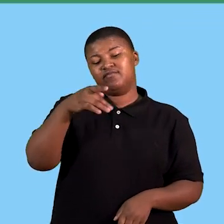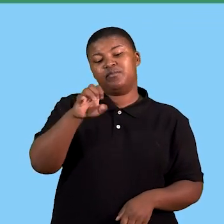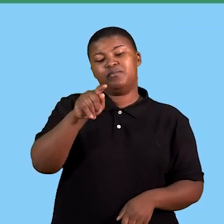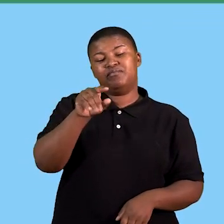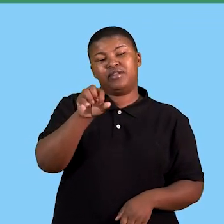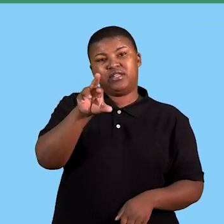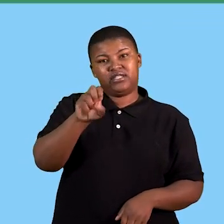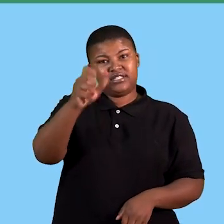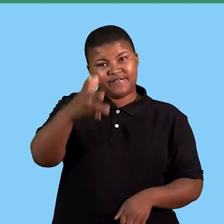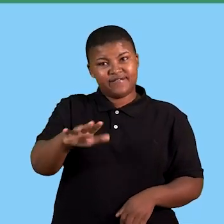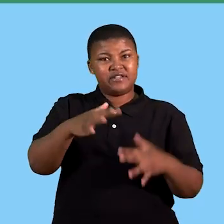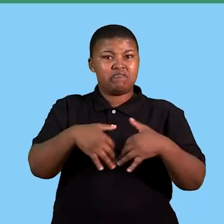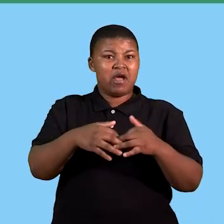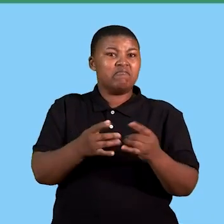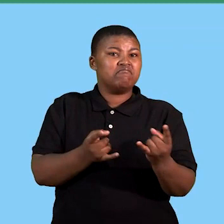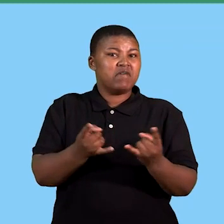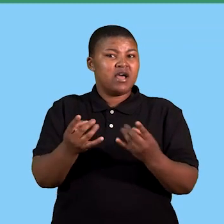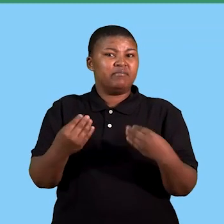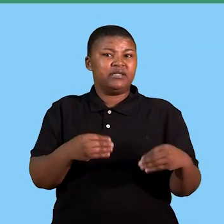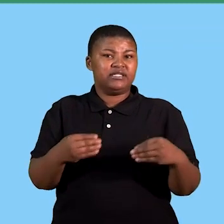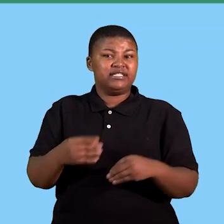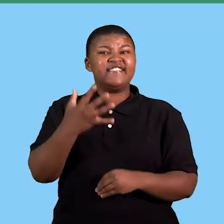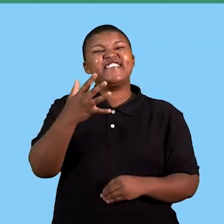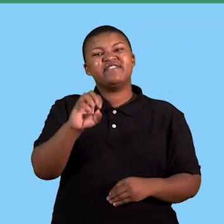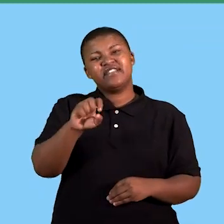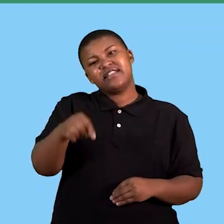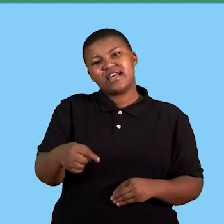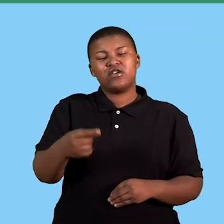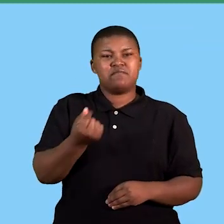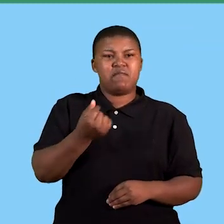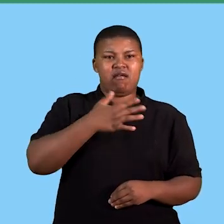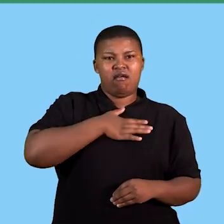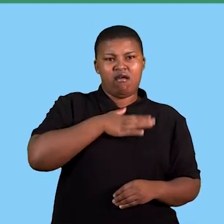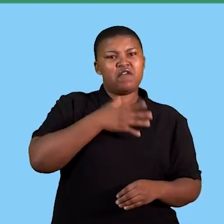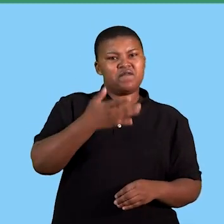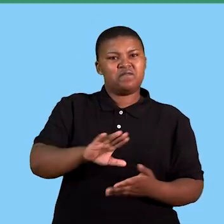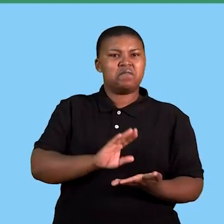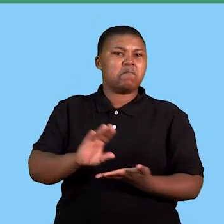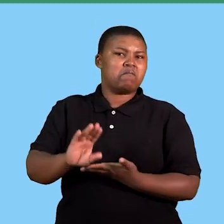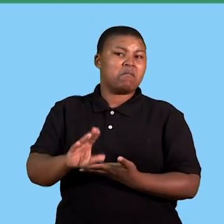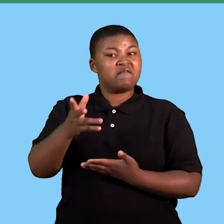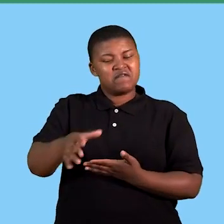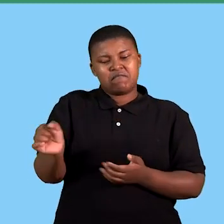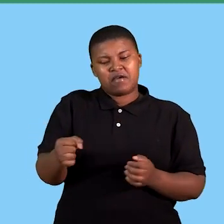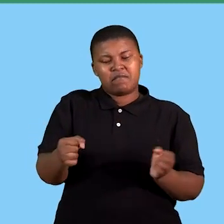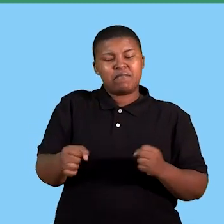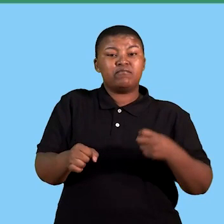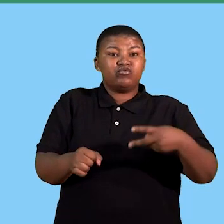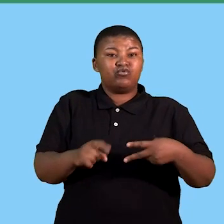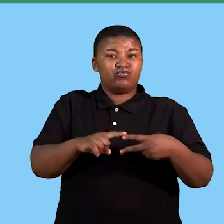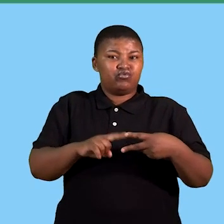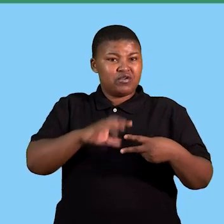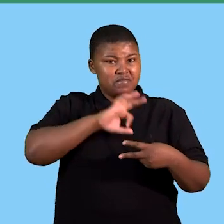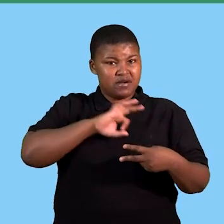users. She invested 50,000 Rand of her own money to start the business and employed 2 workers. She buys